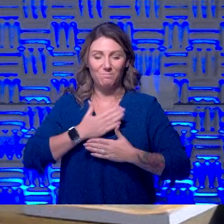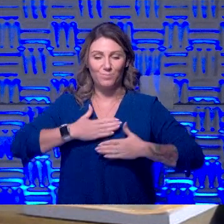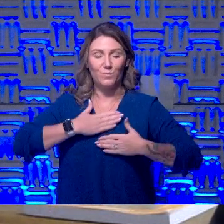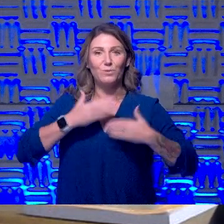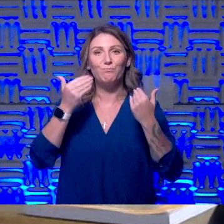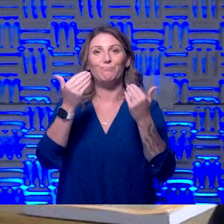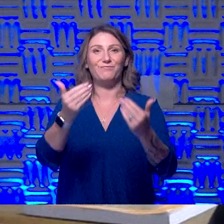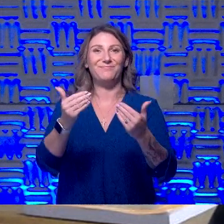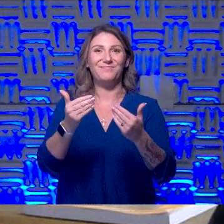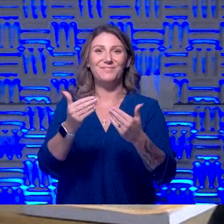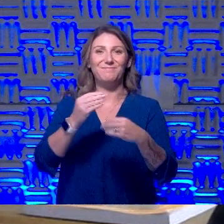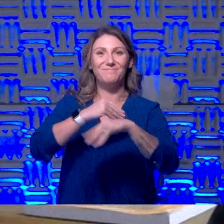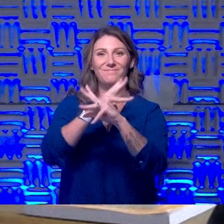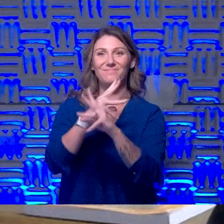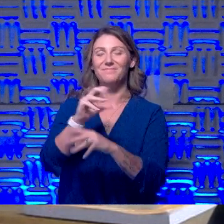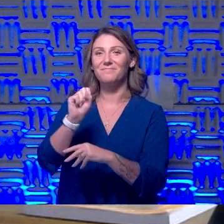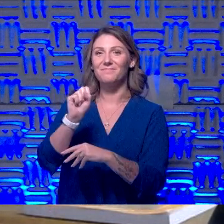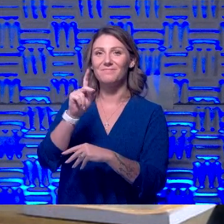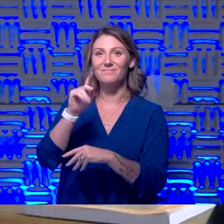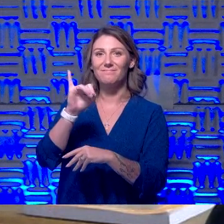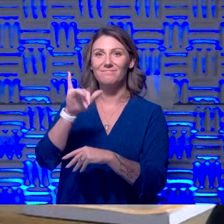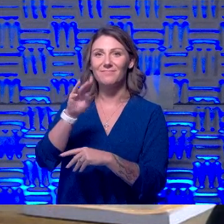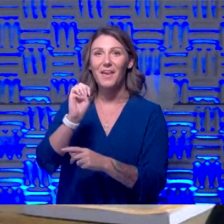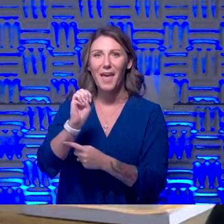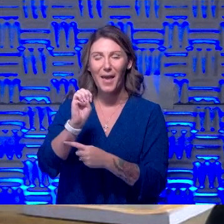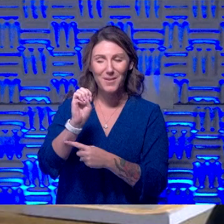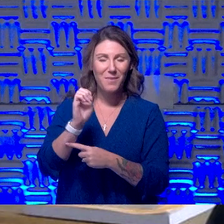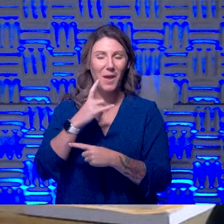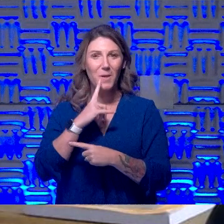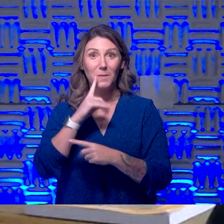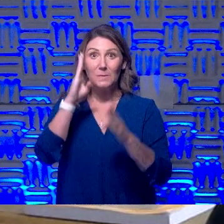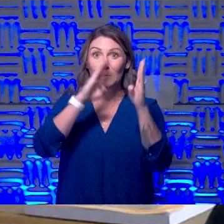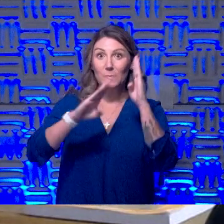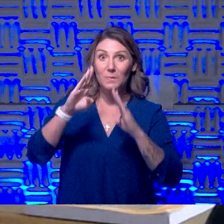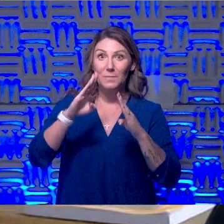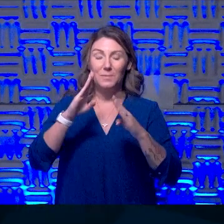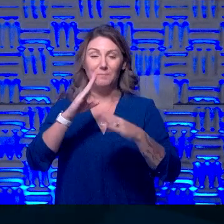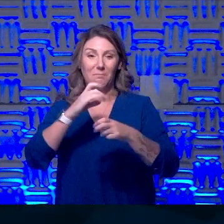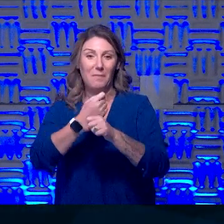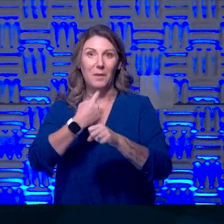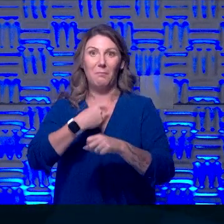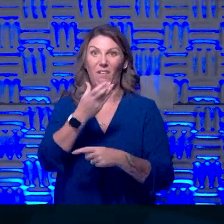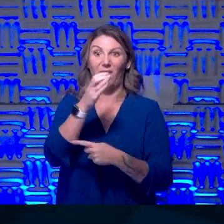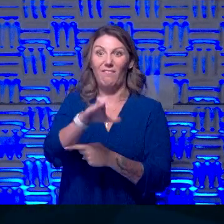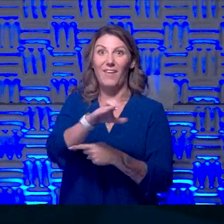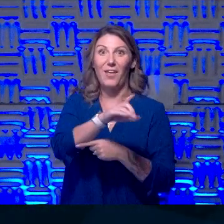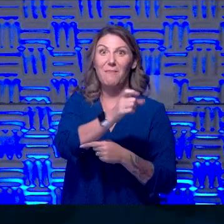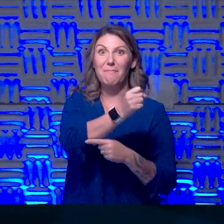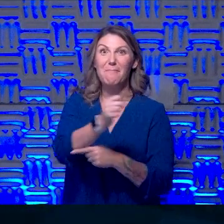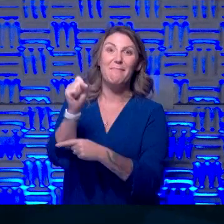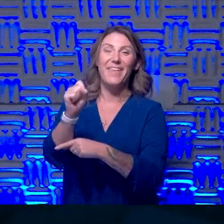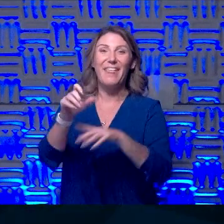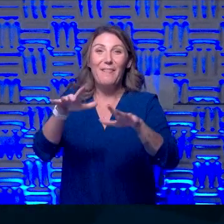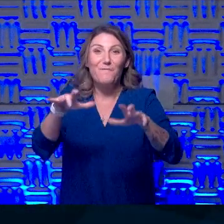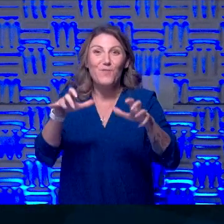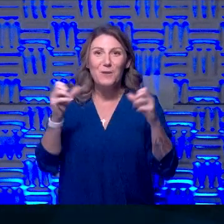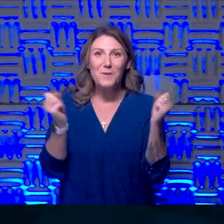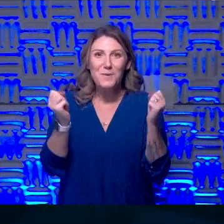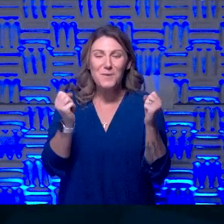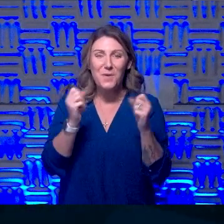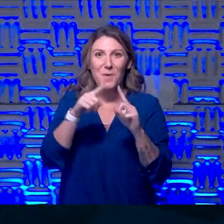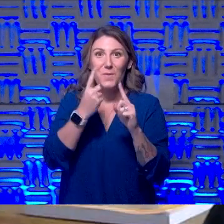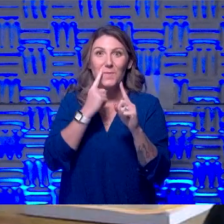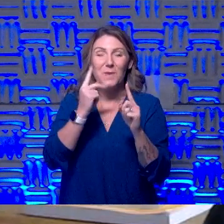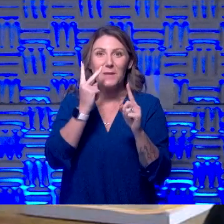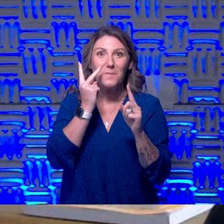to Skype in because I was a little worried that you might make me go to the freezer with you guys after watching you last week.